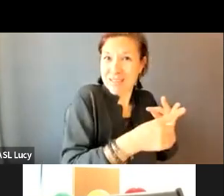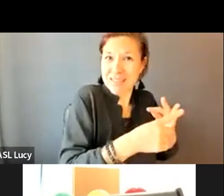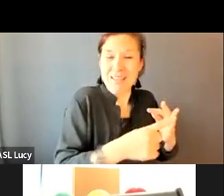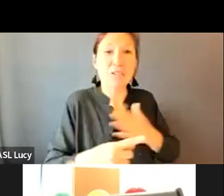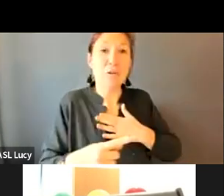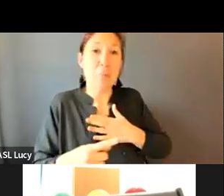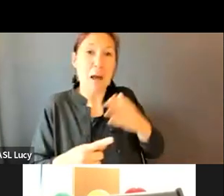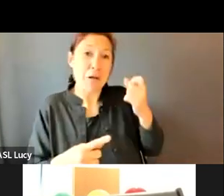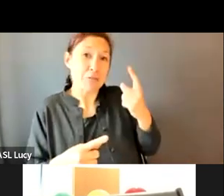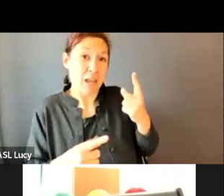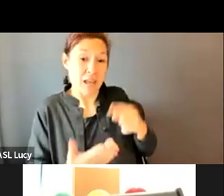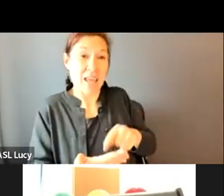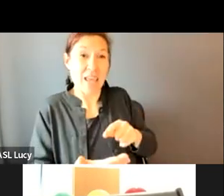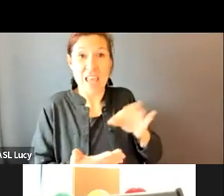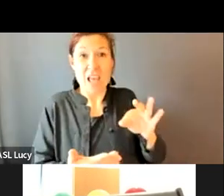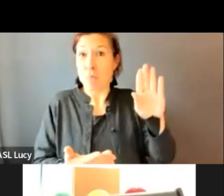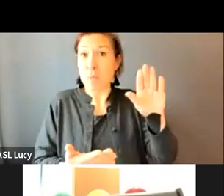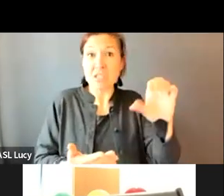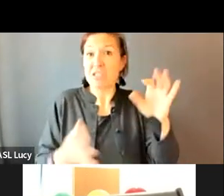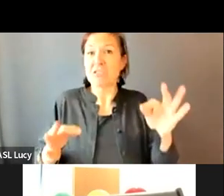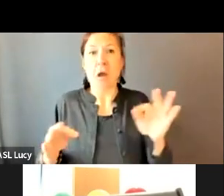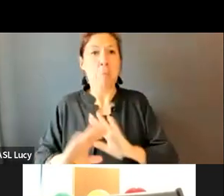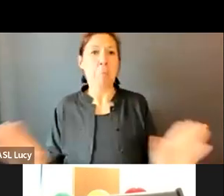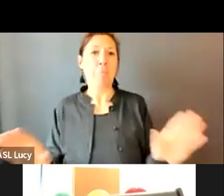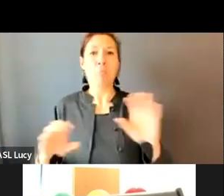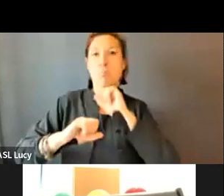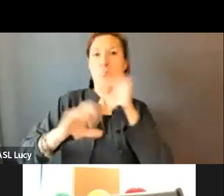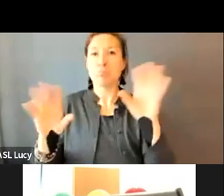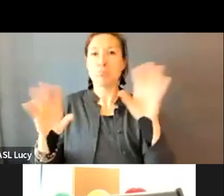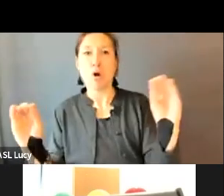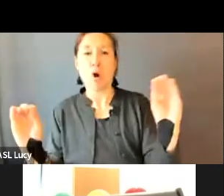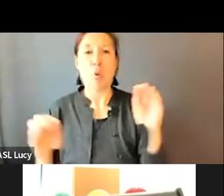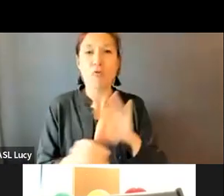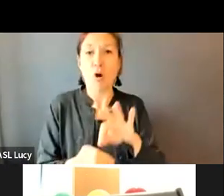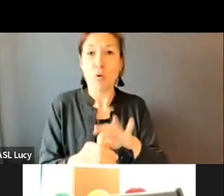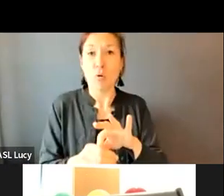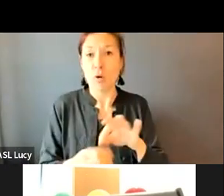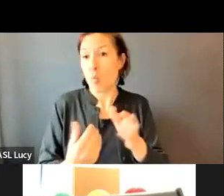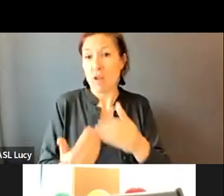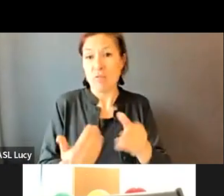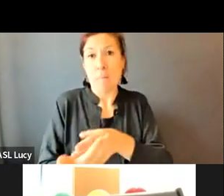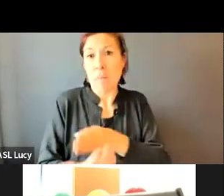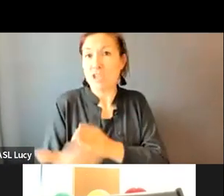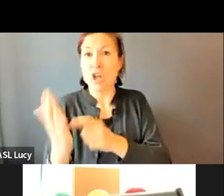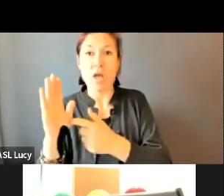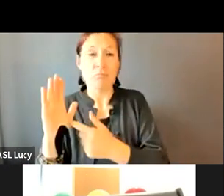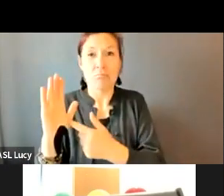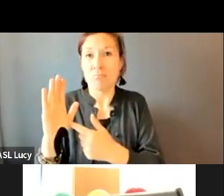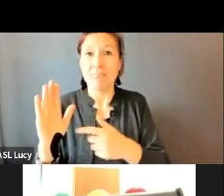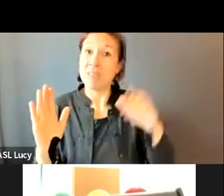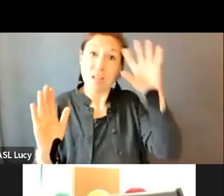correct if we don't vote today whatever the budget that was originally or at this